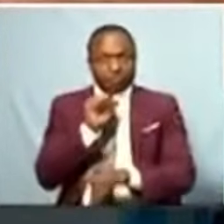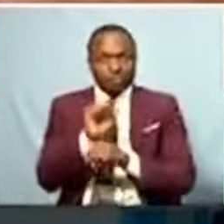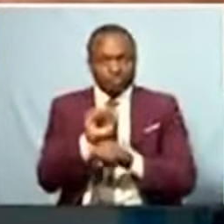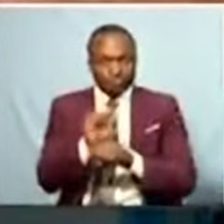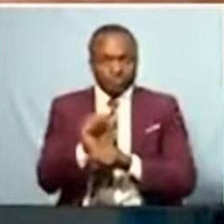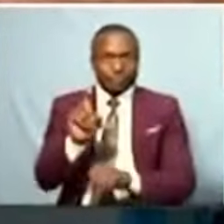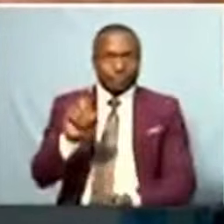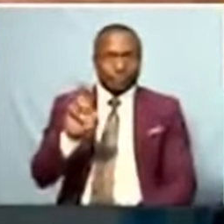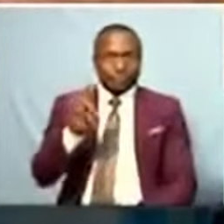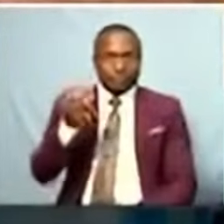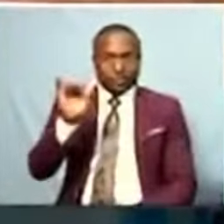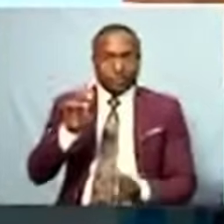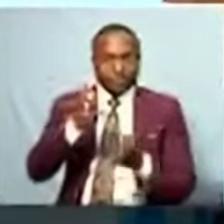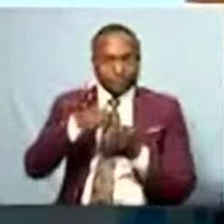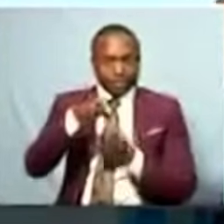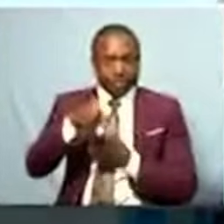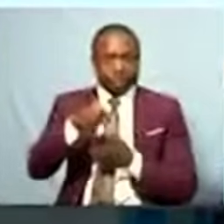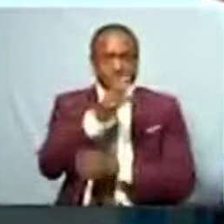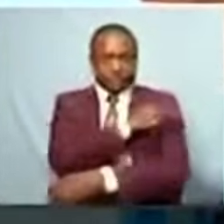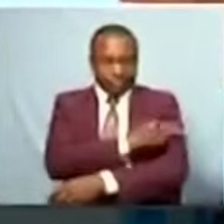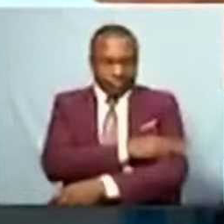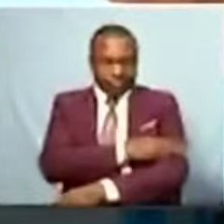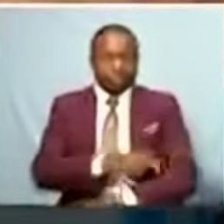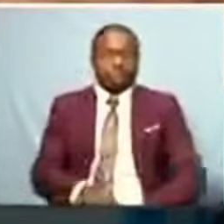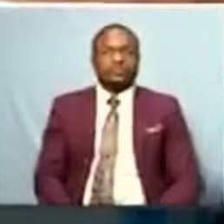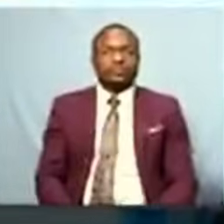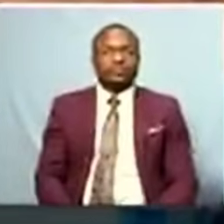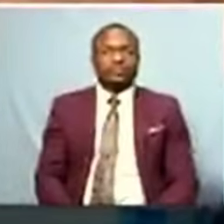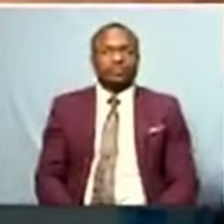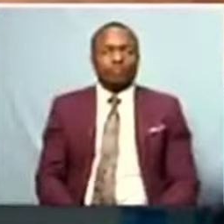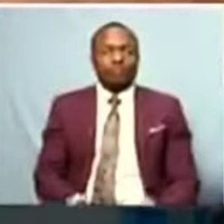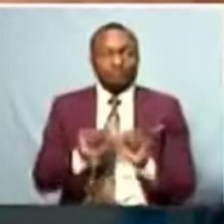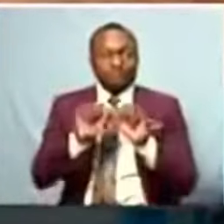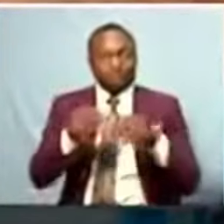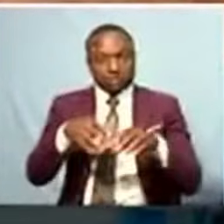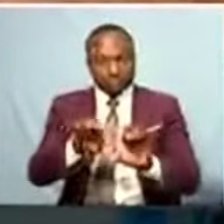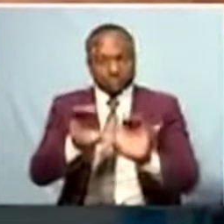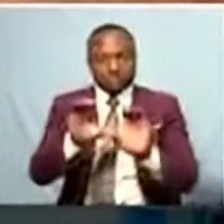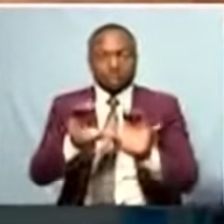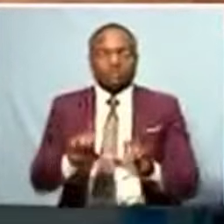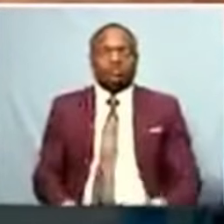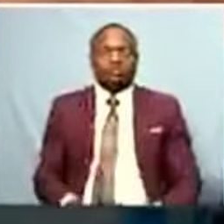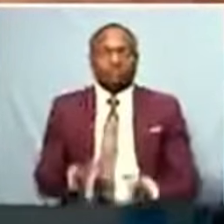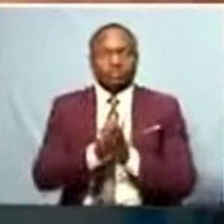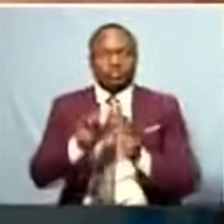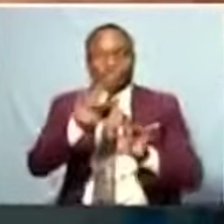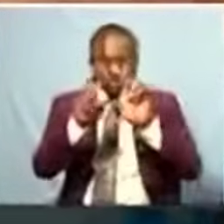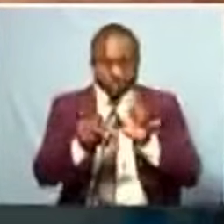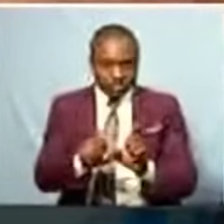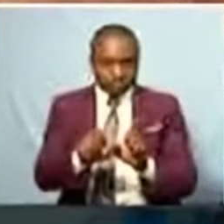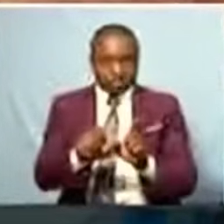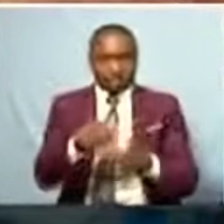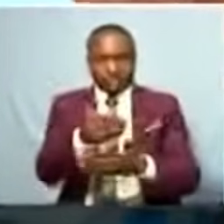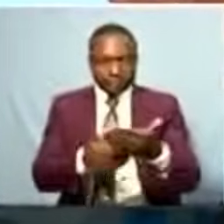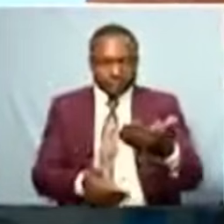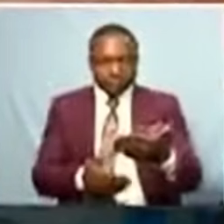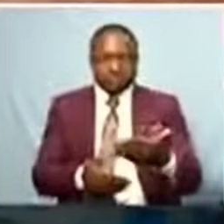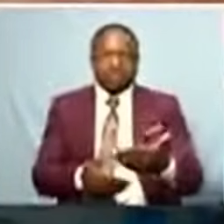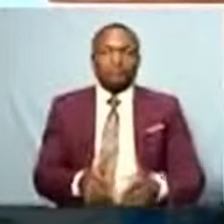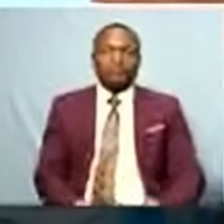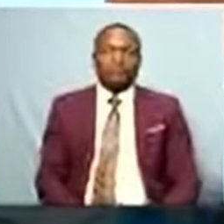X-ray machines for Solwezi Hospital. You can proceed and ask questions on the aforesaid. Thank you.